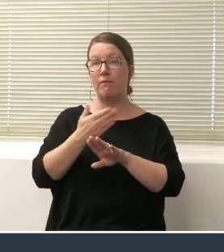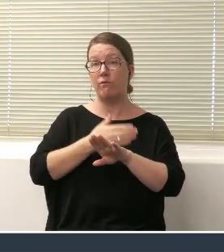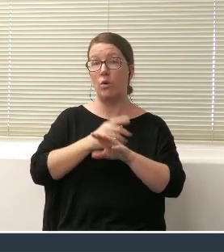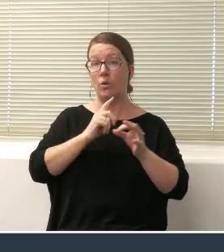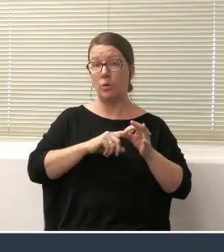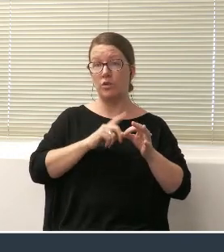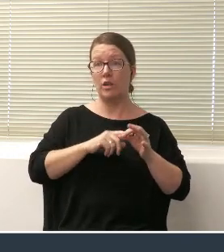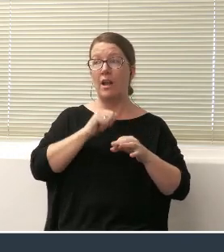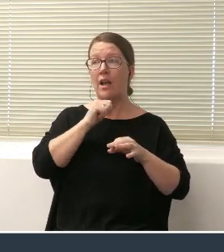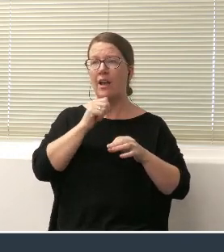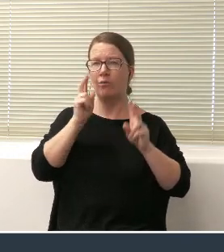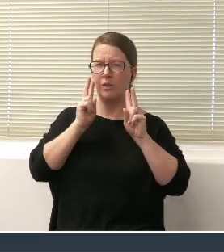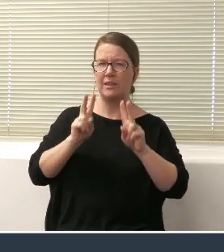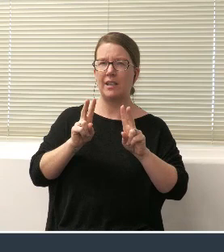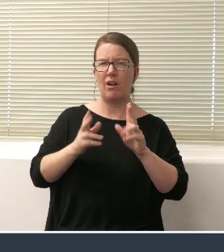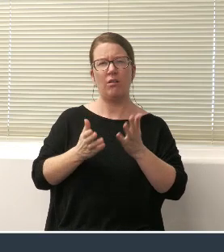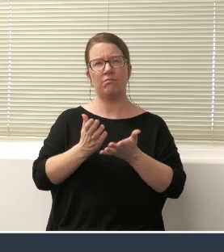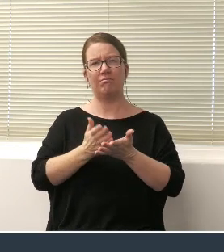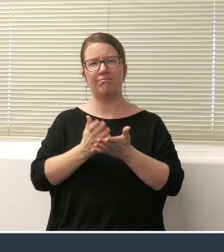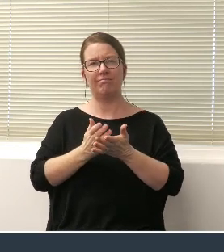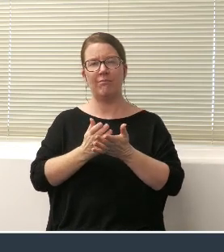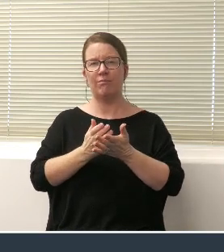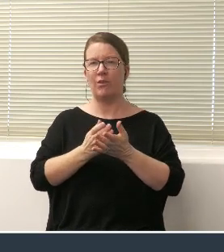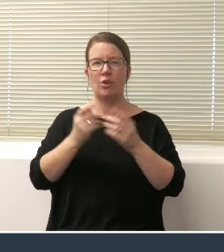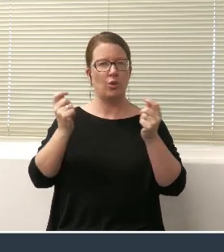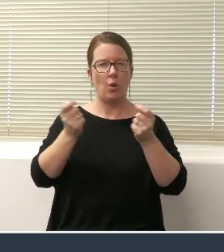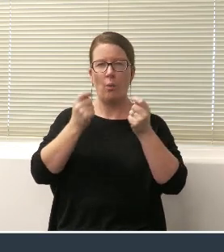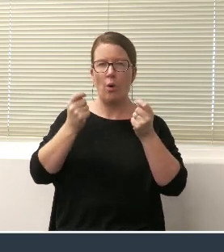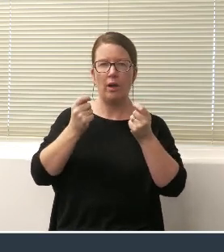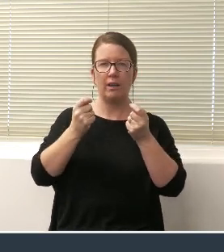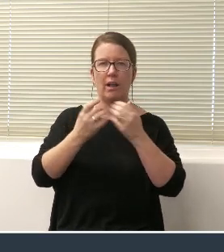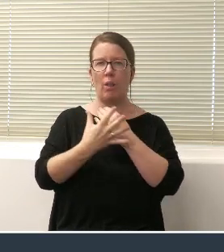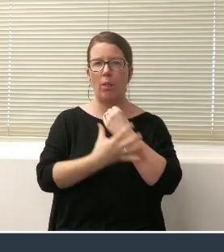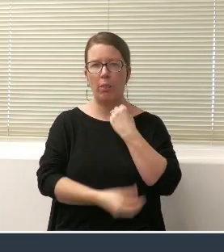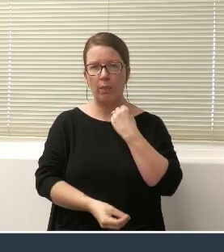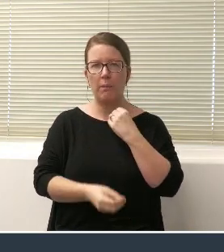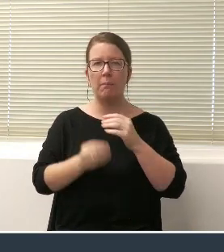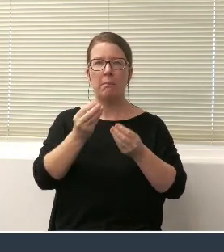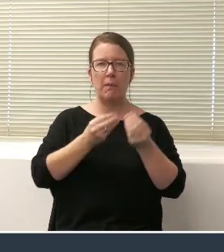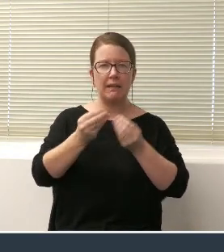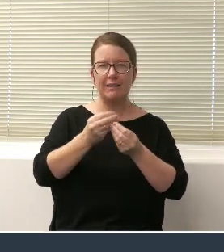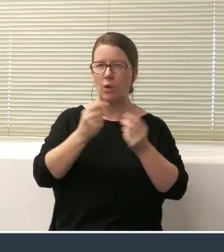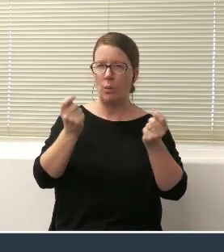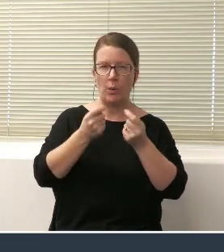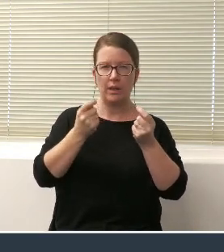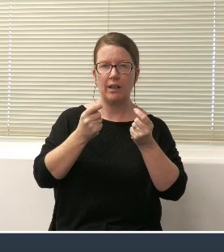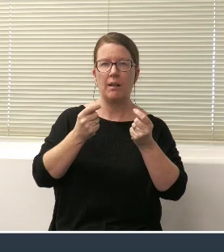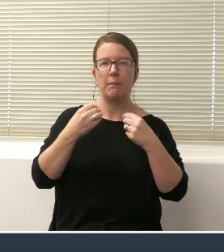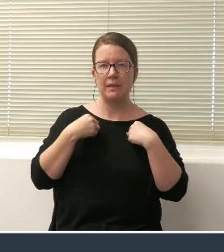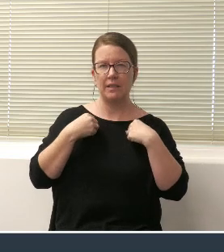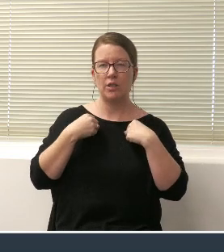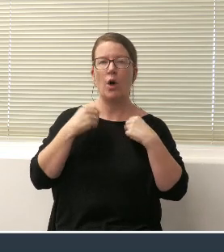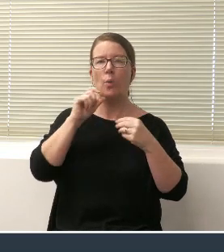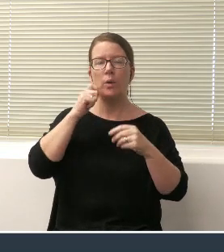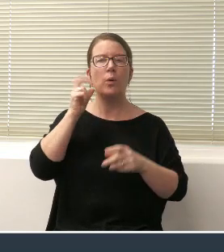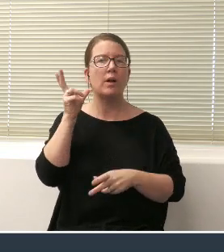if it becomes apparent throughout this process that is not actually a viable option, we will hear from council